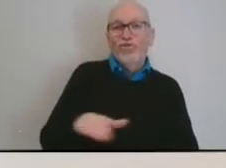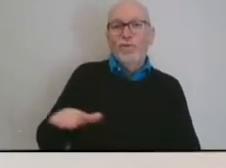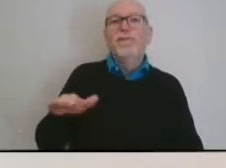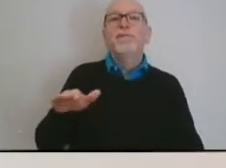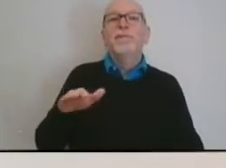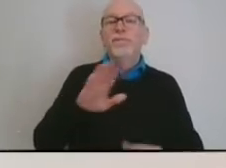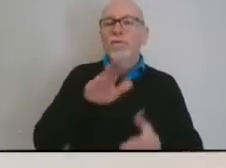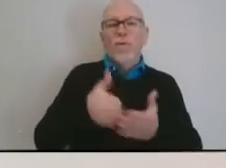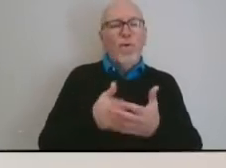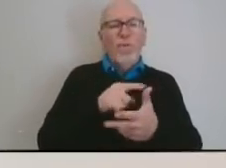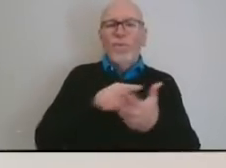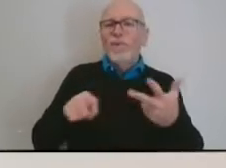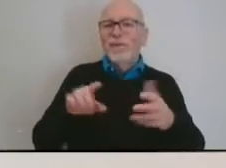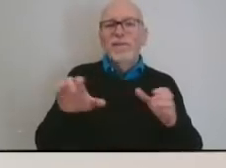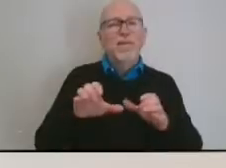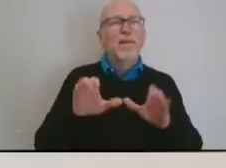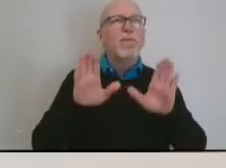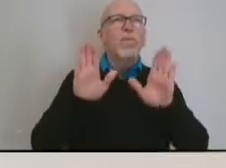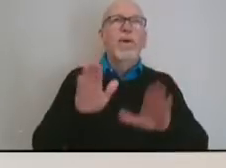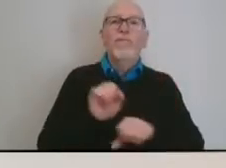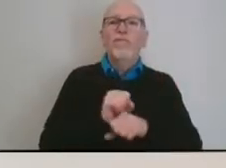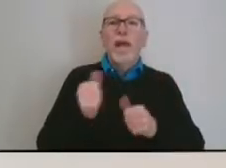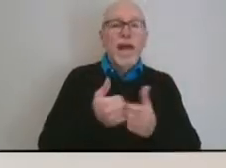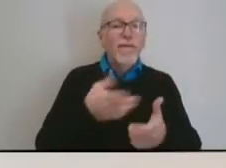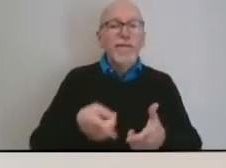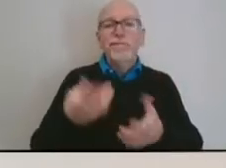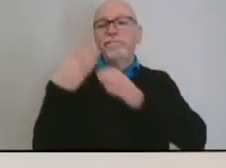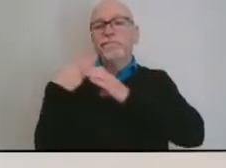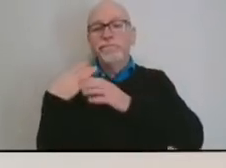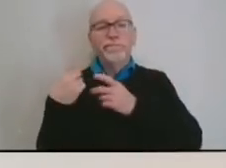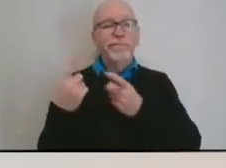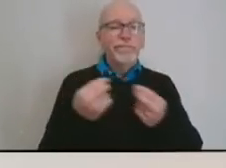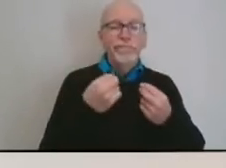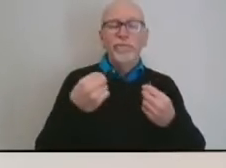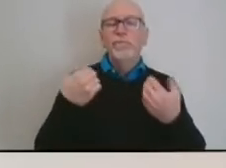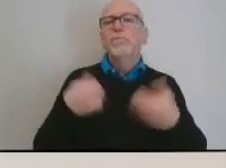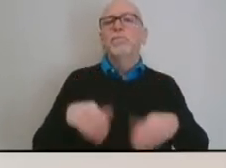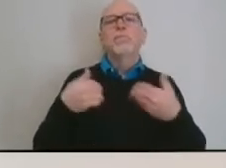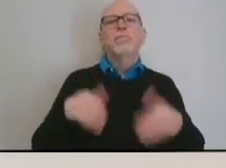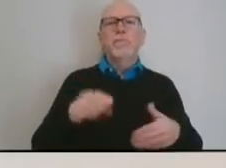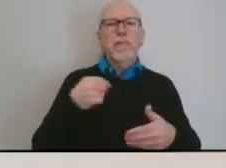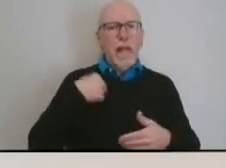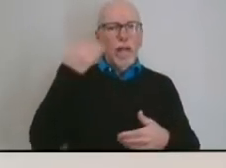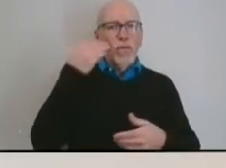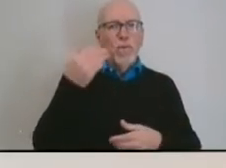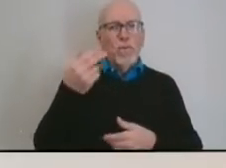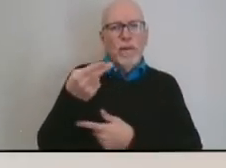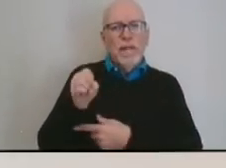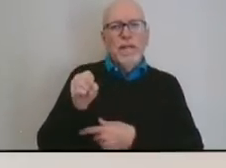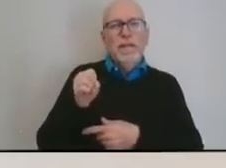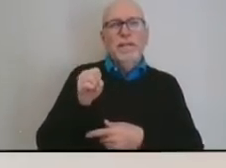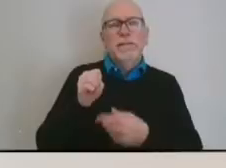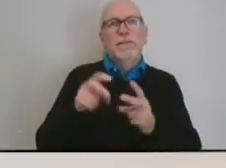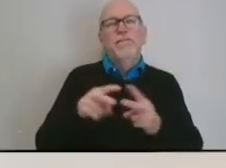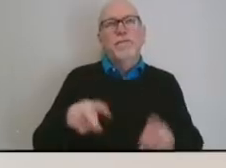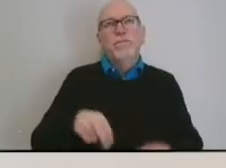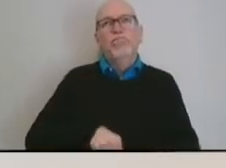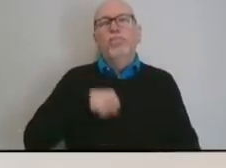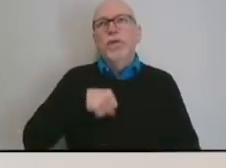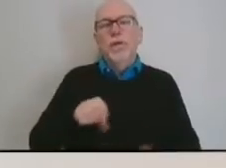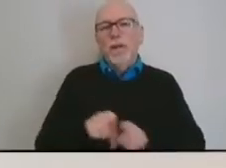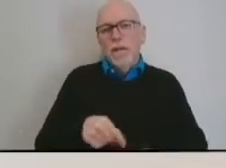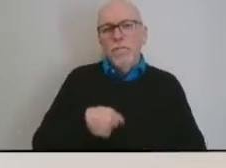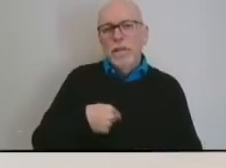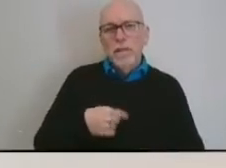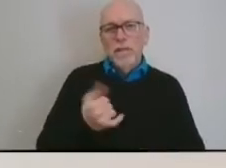on everything that they've been asked to do. And I know he cannot be any more proud than I am